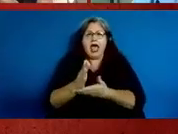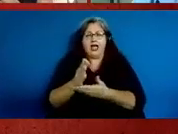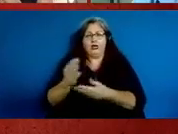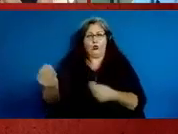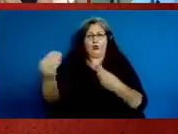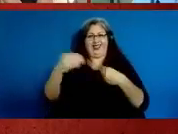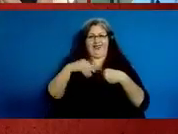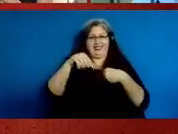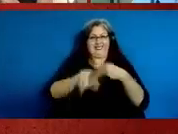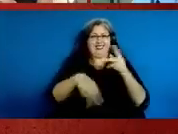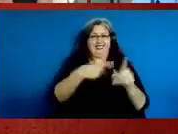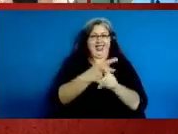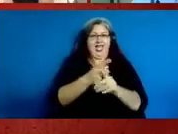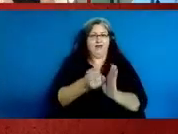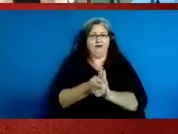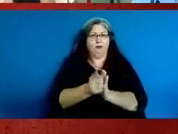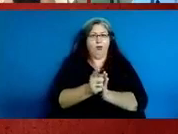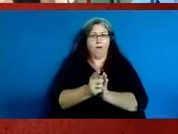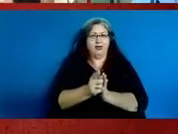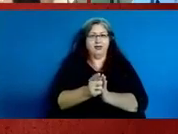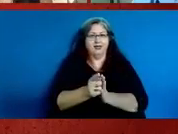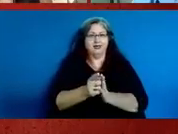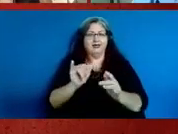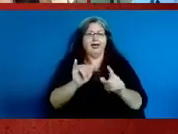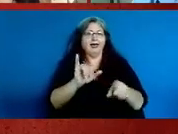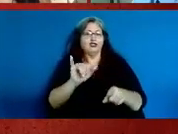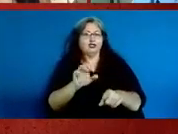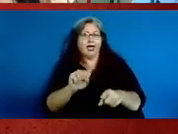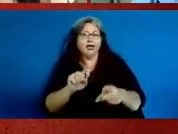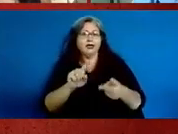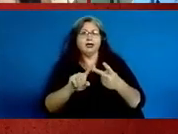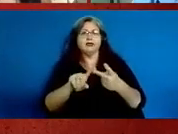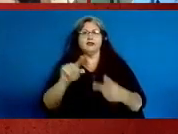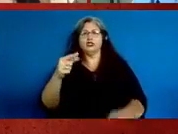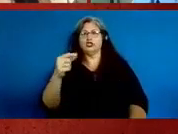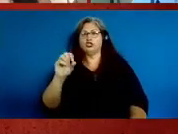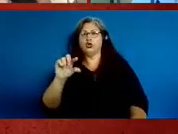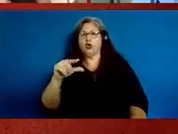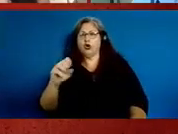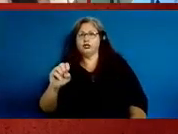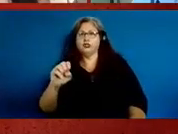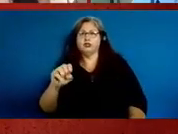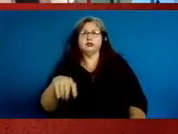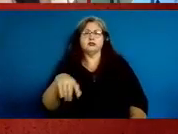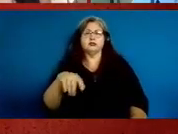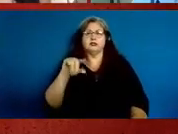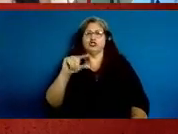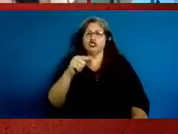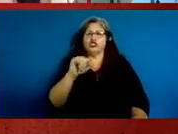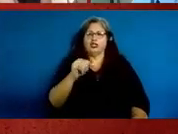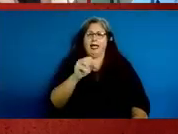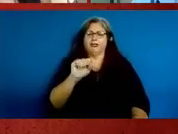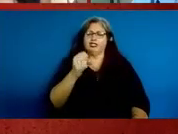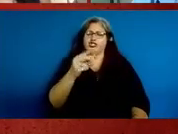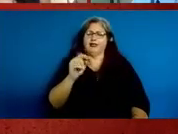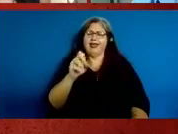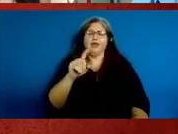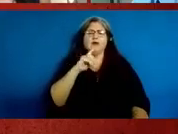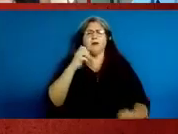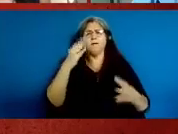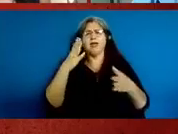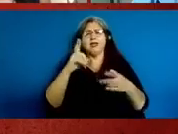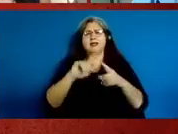happen. So people like James and George and James Shigeta, that there are so many generations